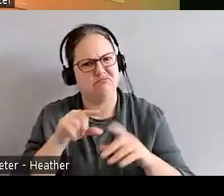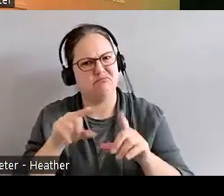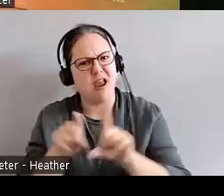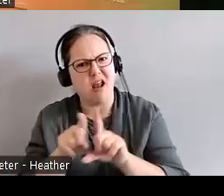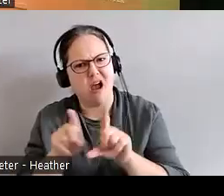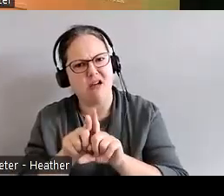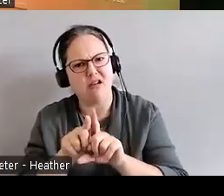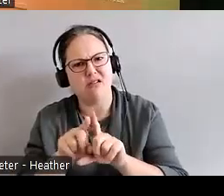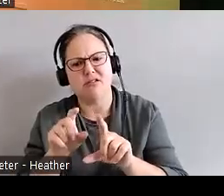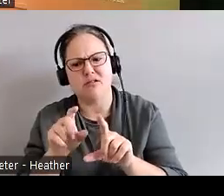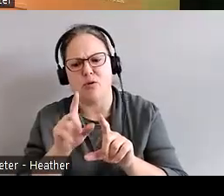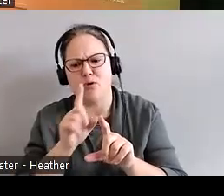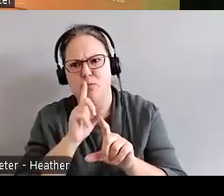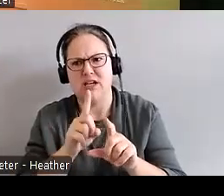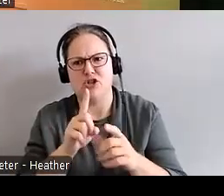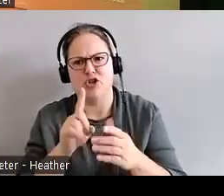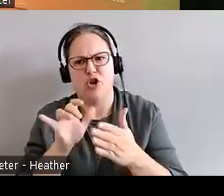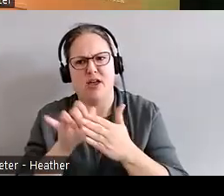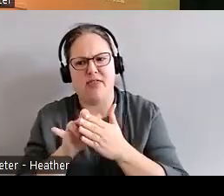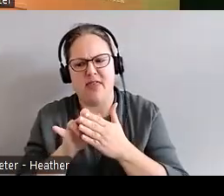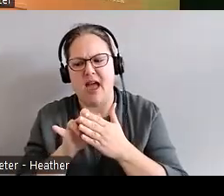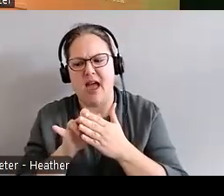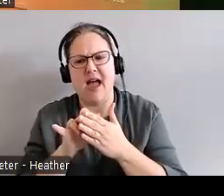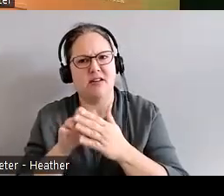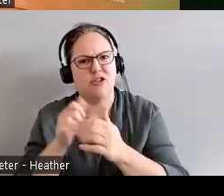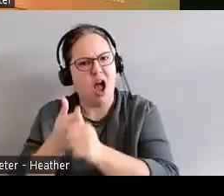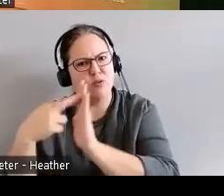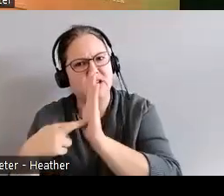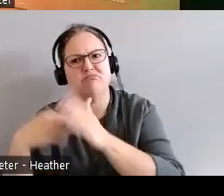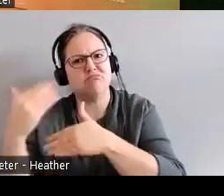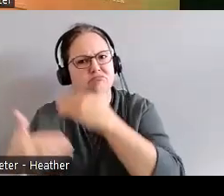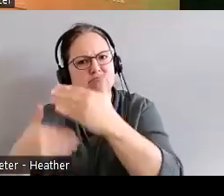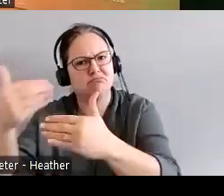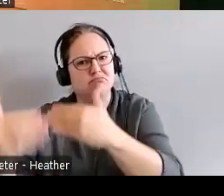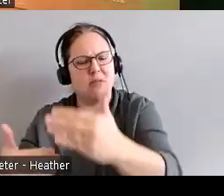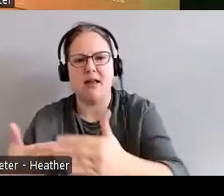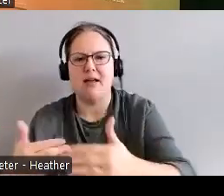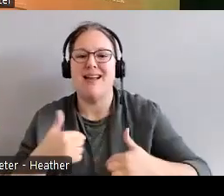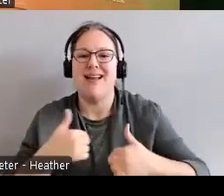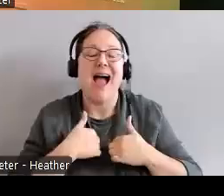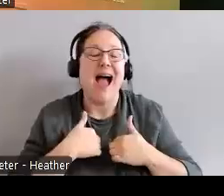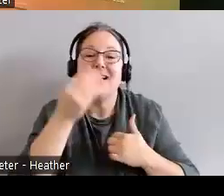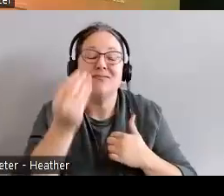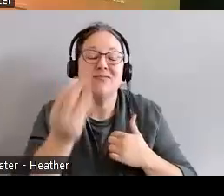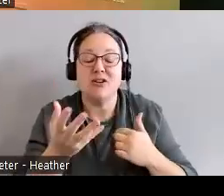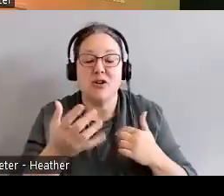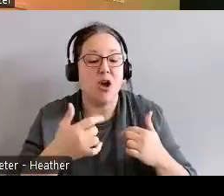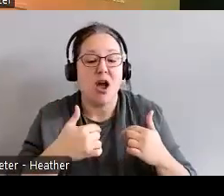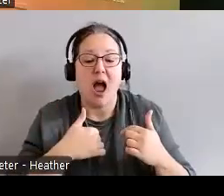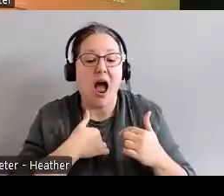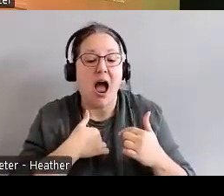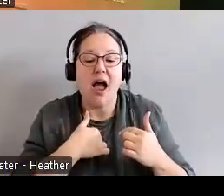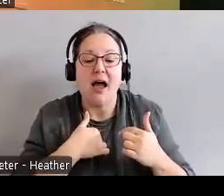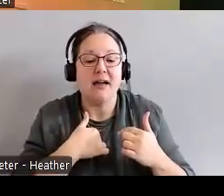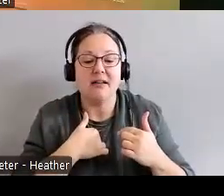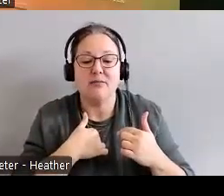that it runs well on the protocol. I think I was already distracted. I was running a division, and in the middle of the